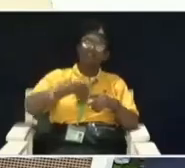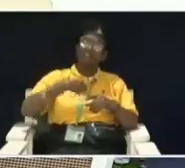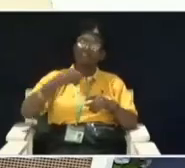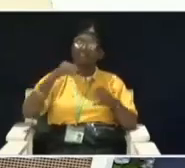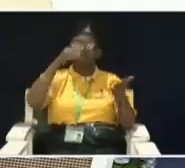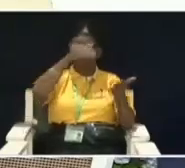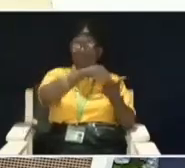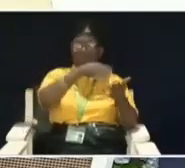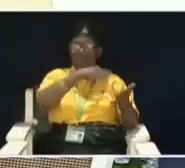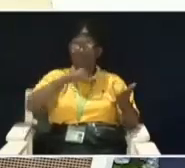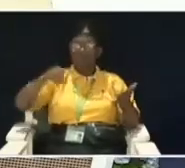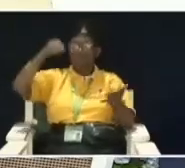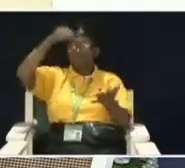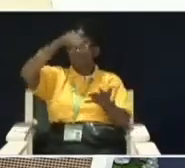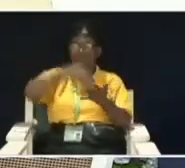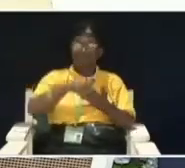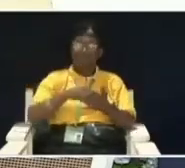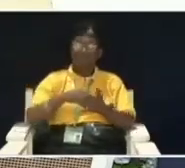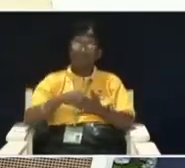again and again